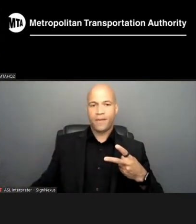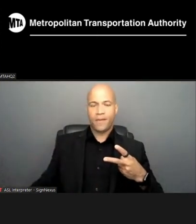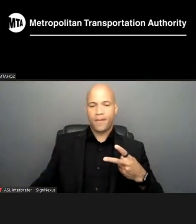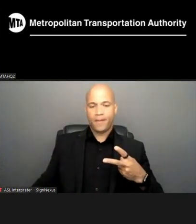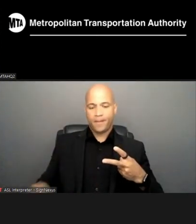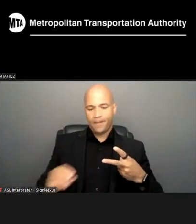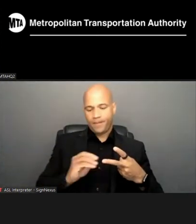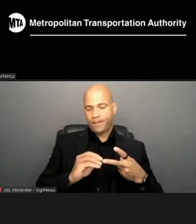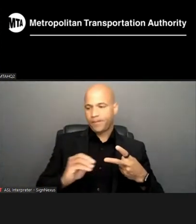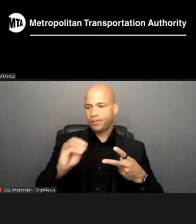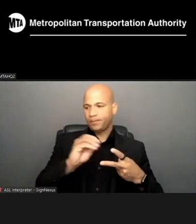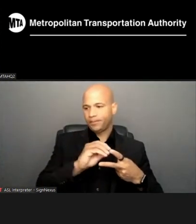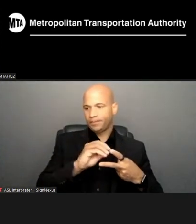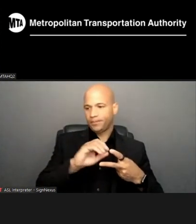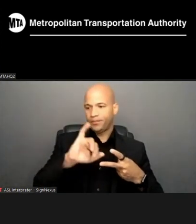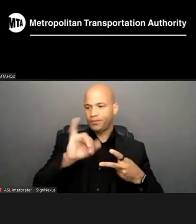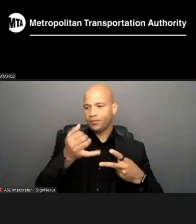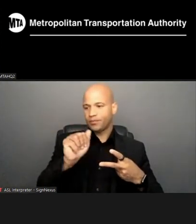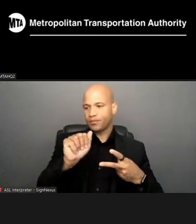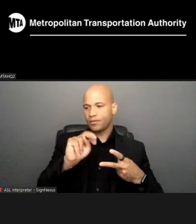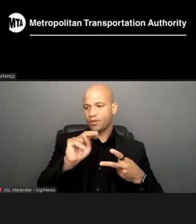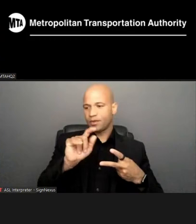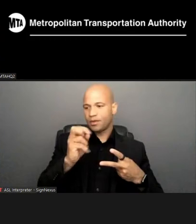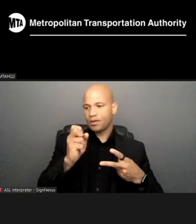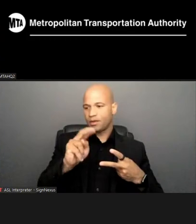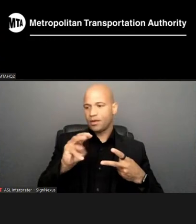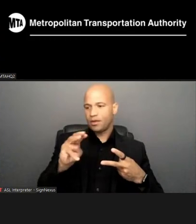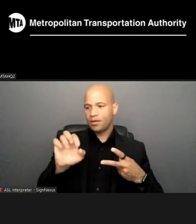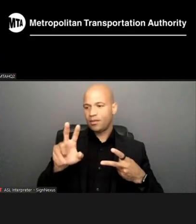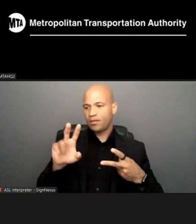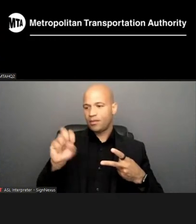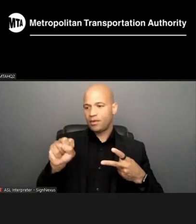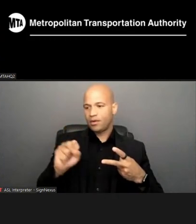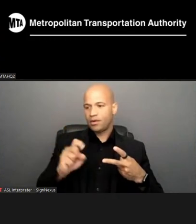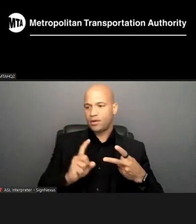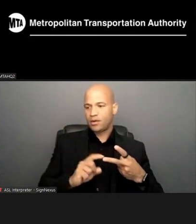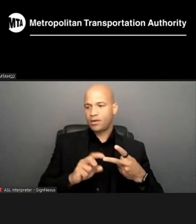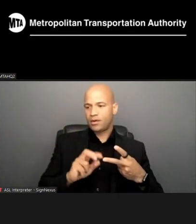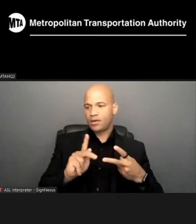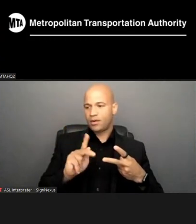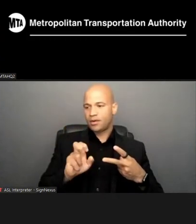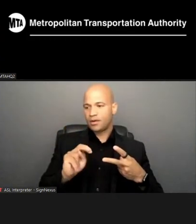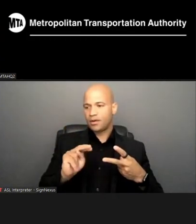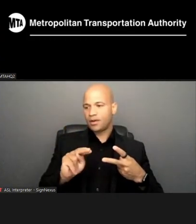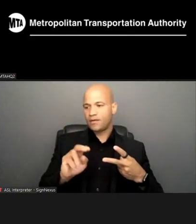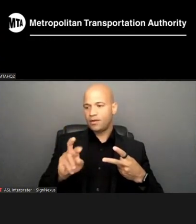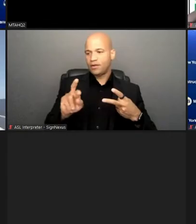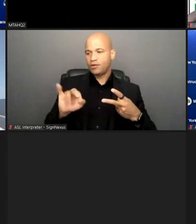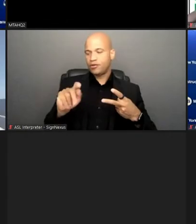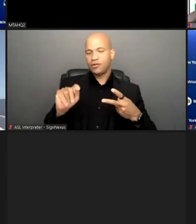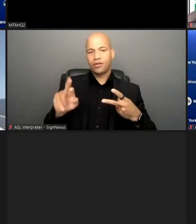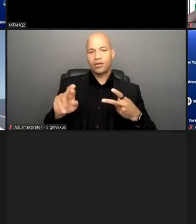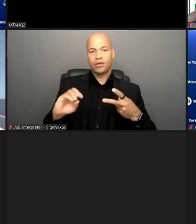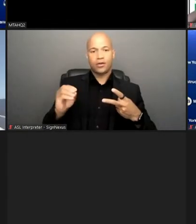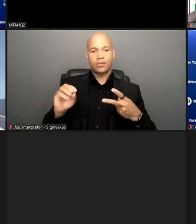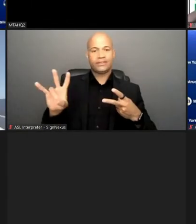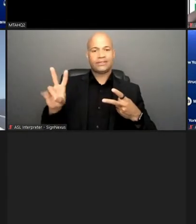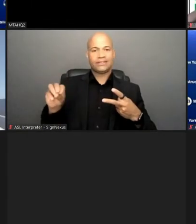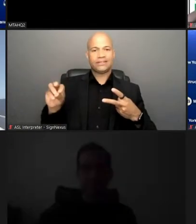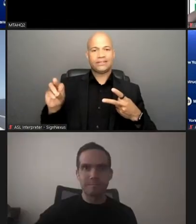our next speaker is Jonathan Marcus followed by our 70th speaker on the list Kevin Ritter